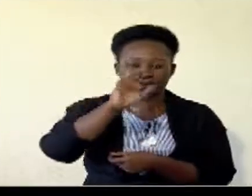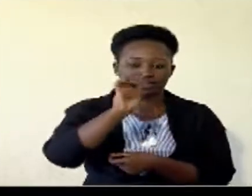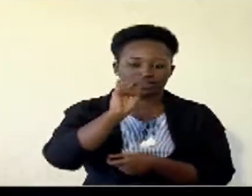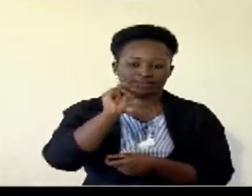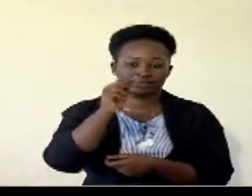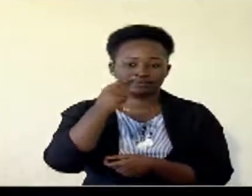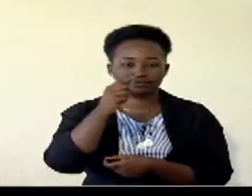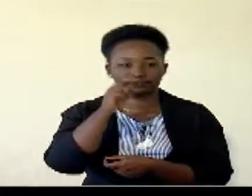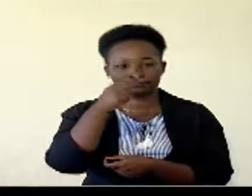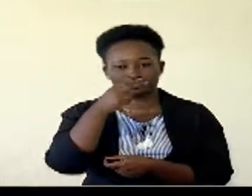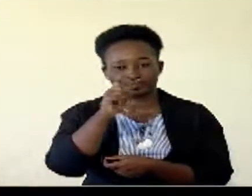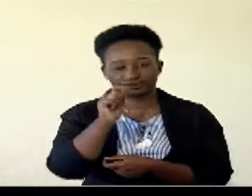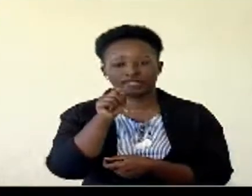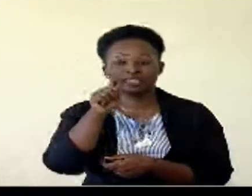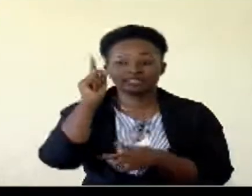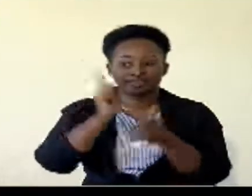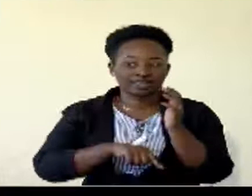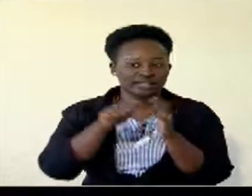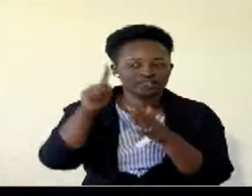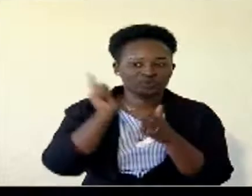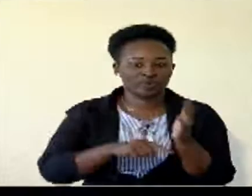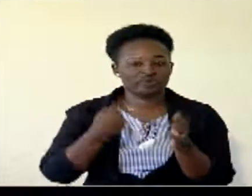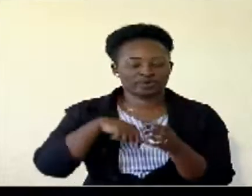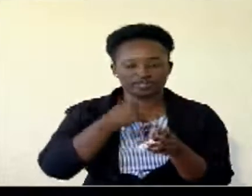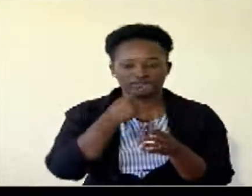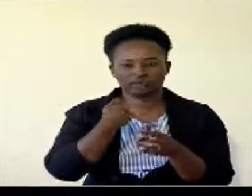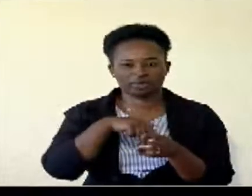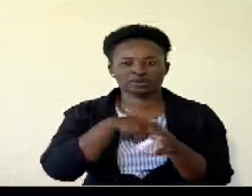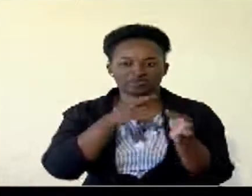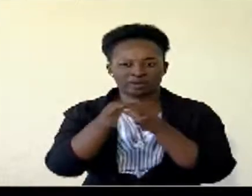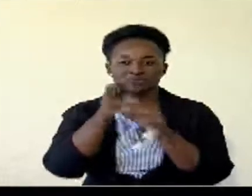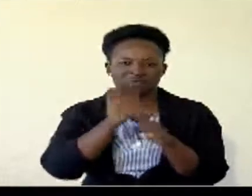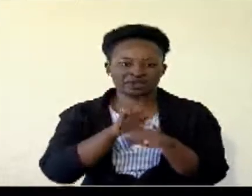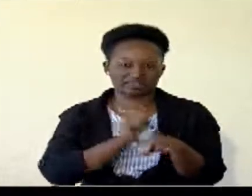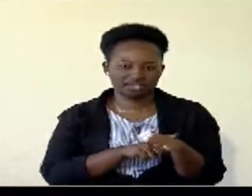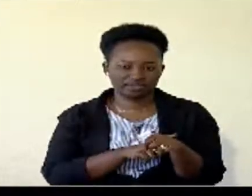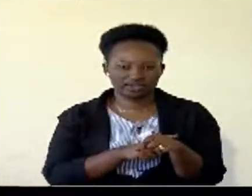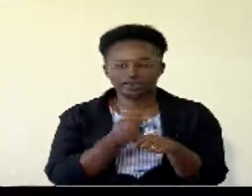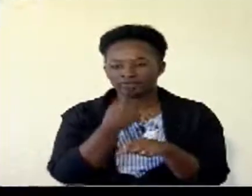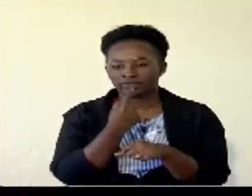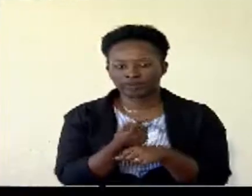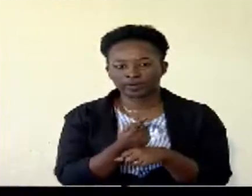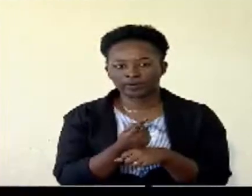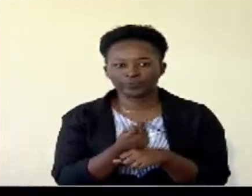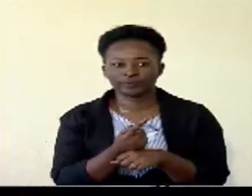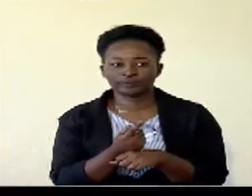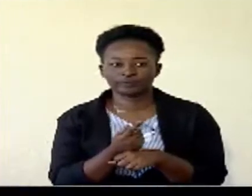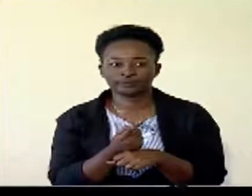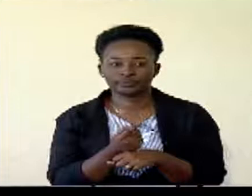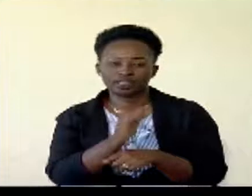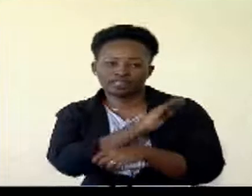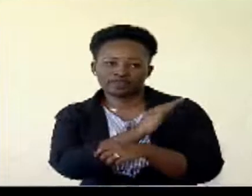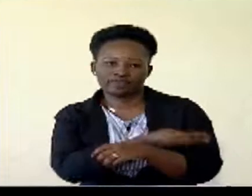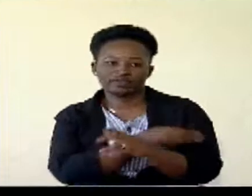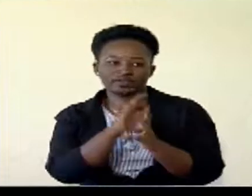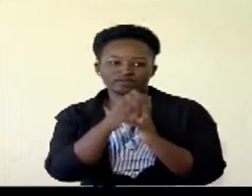Okay? That's what we said. We mentioned that very many times, that the force between